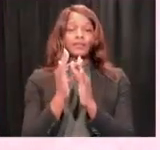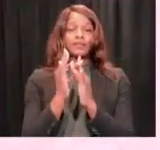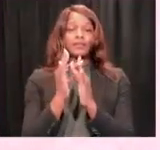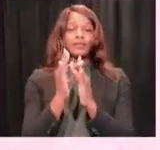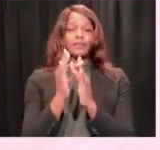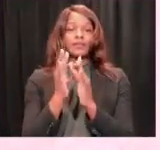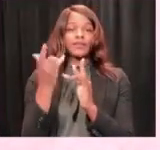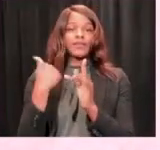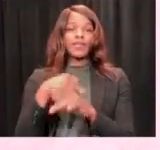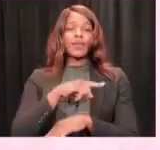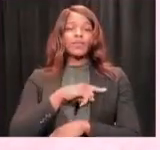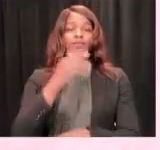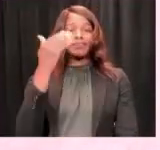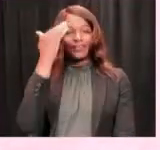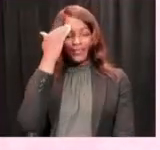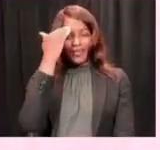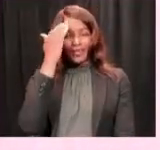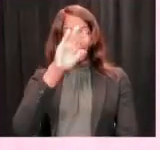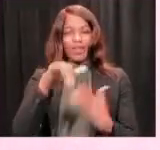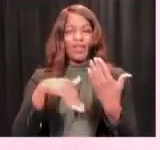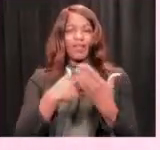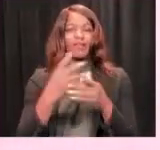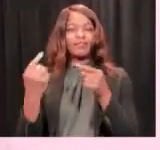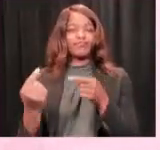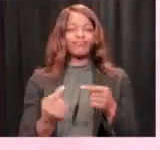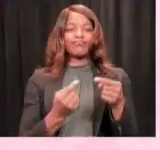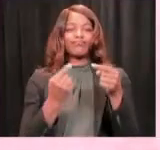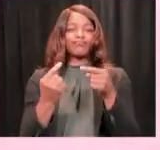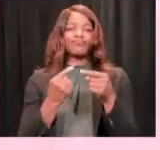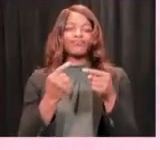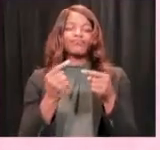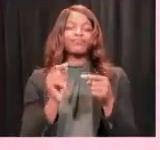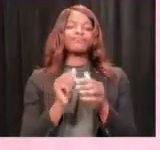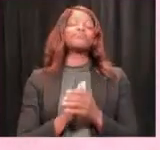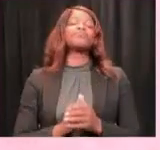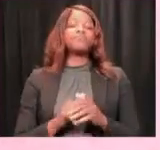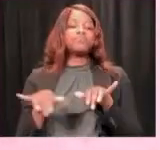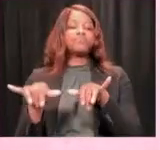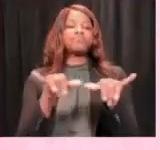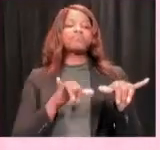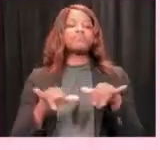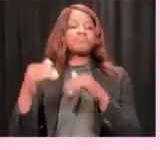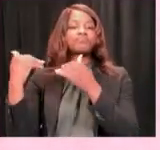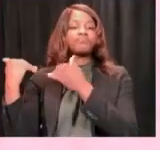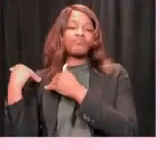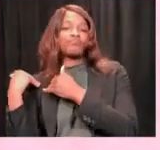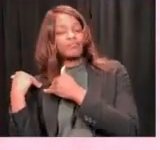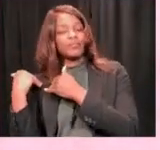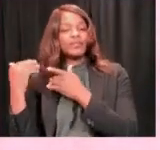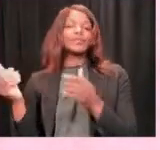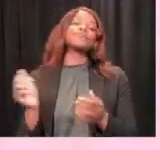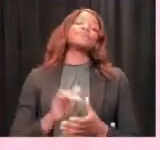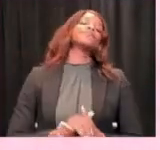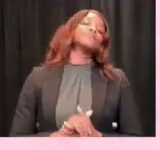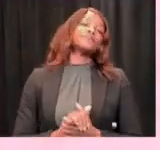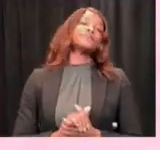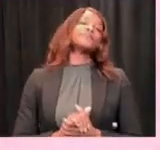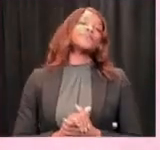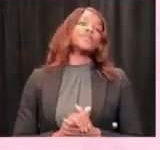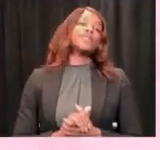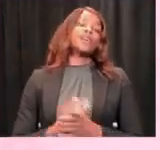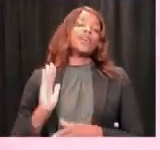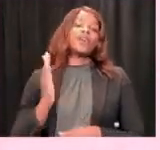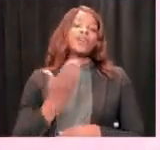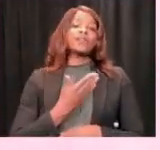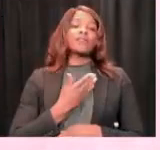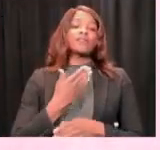And we recognize that all of us carry baggage. We all do. That it's part of our stories. It's part of our journeys. That there's